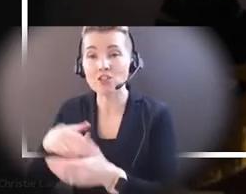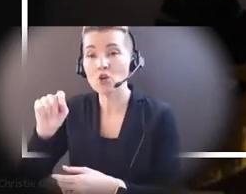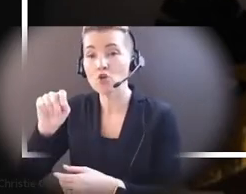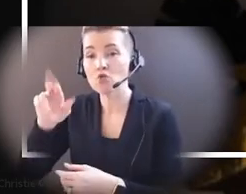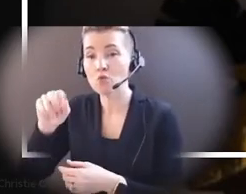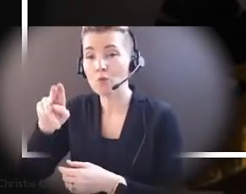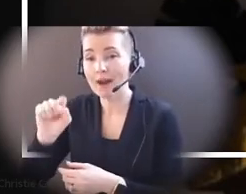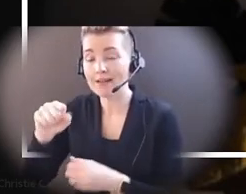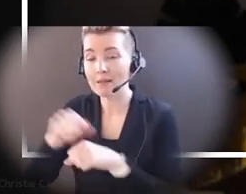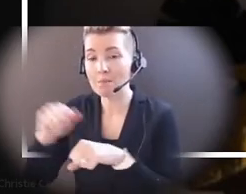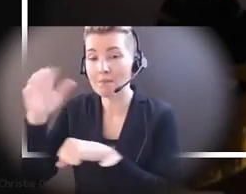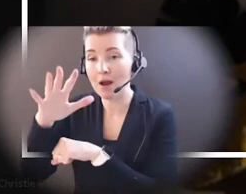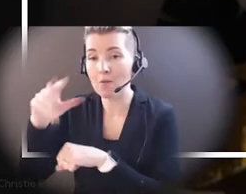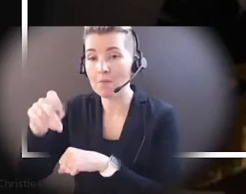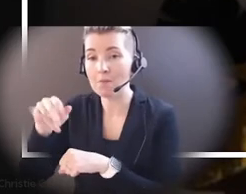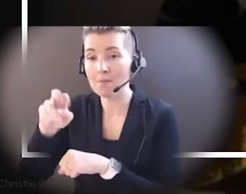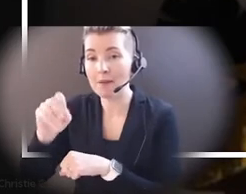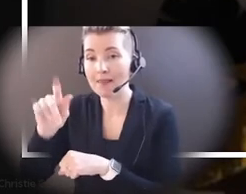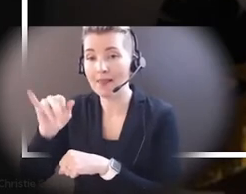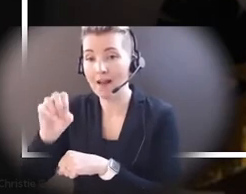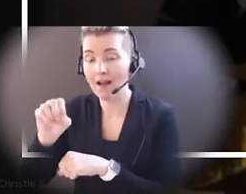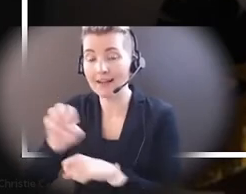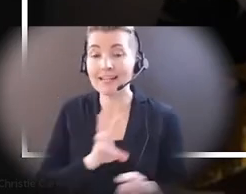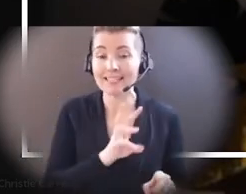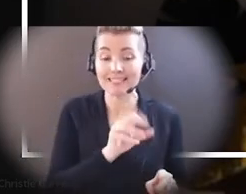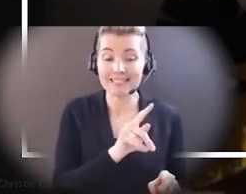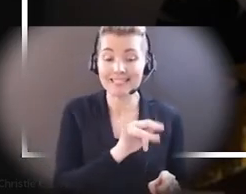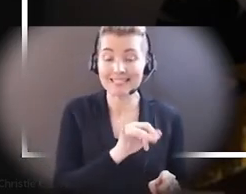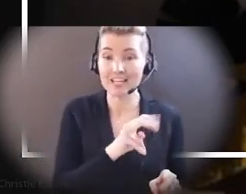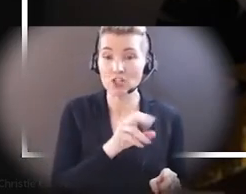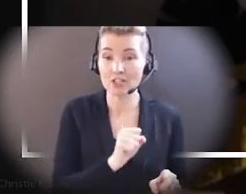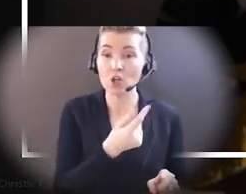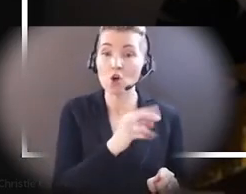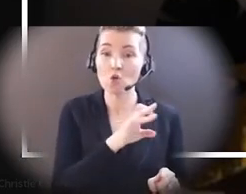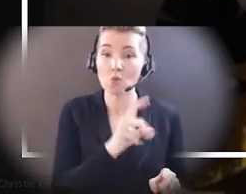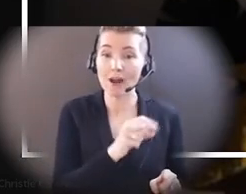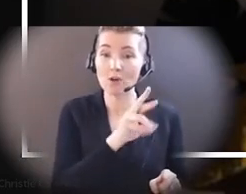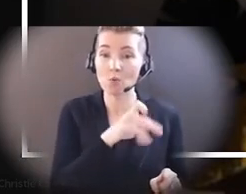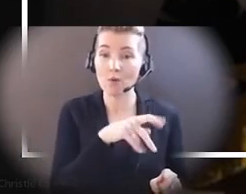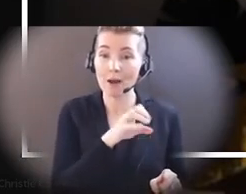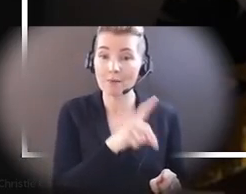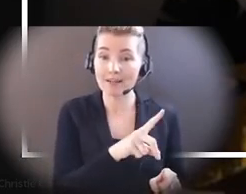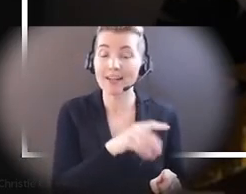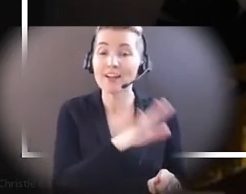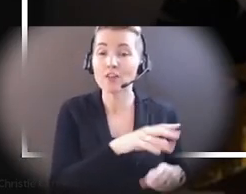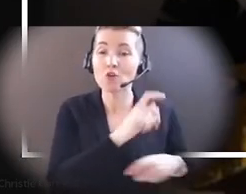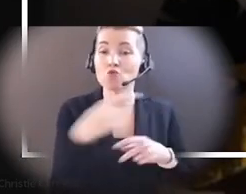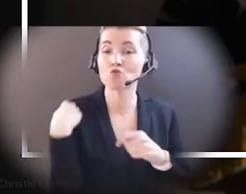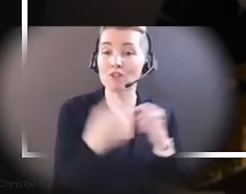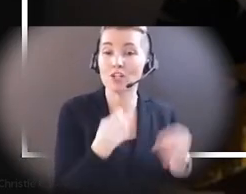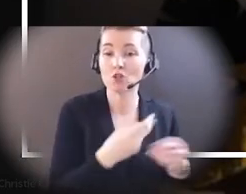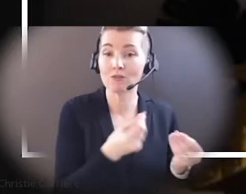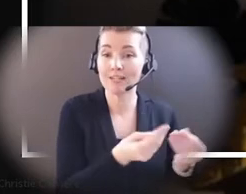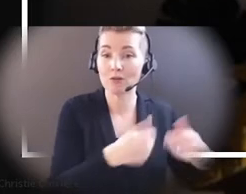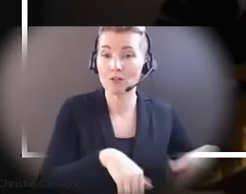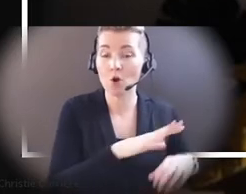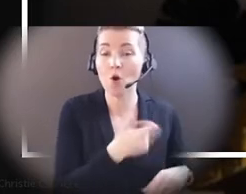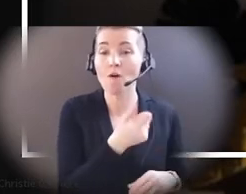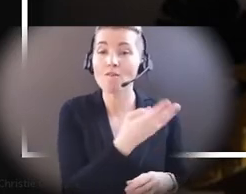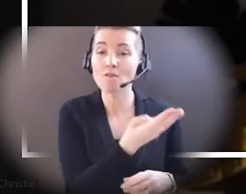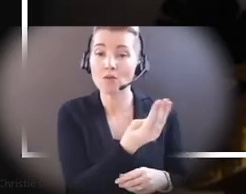expansion. Let's think about the Six Nations of the Grand Rapids and their defense of traditional territory at 1492 Land Back